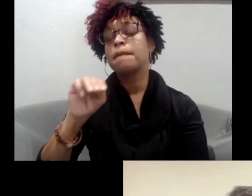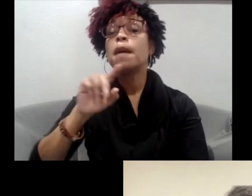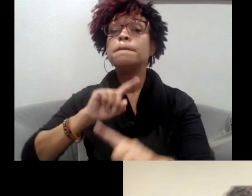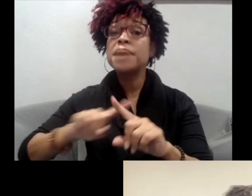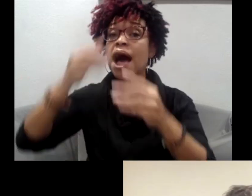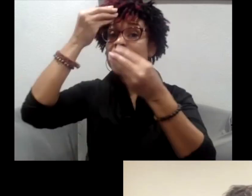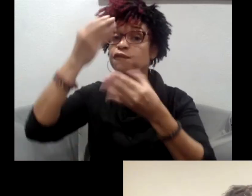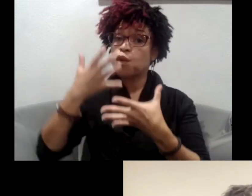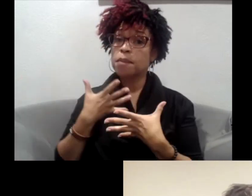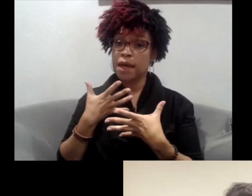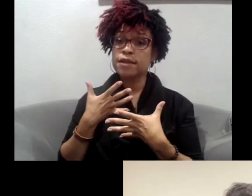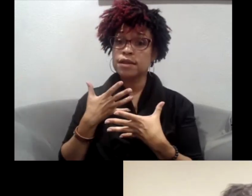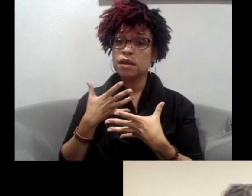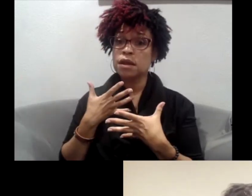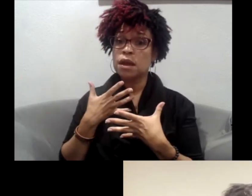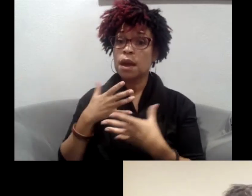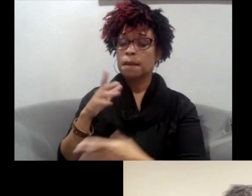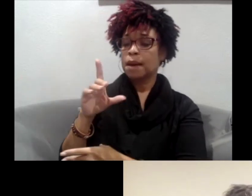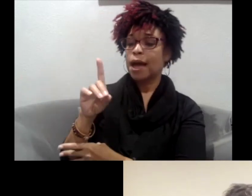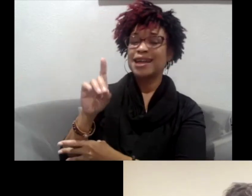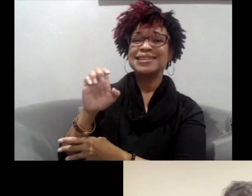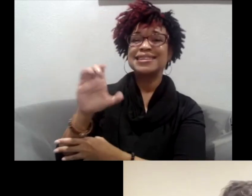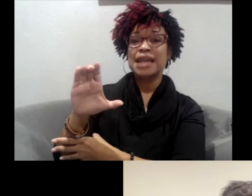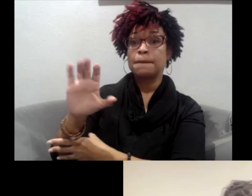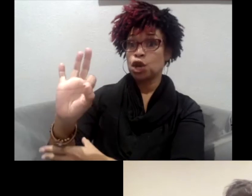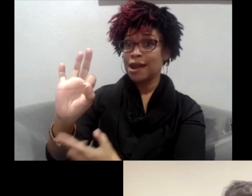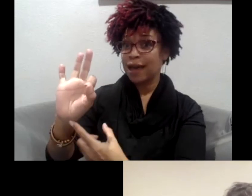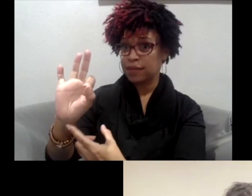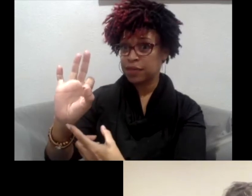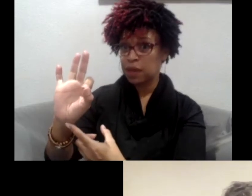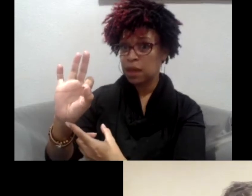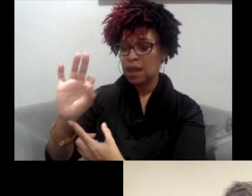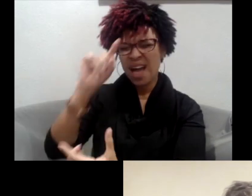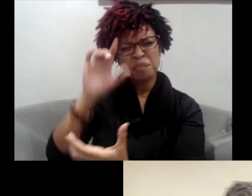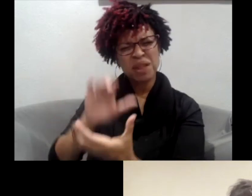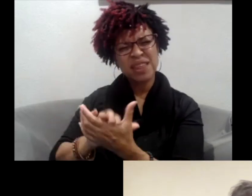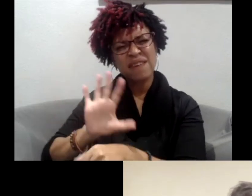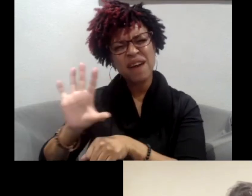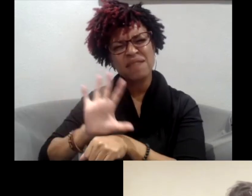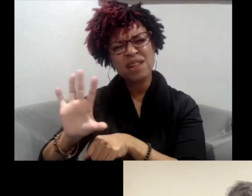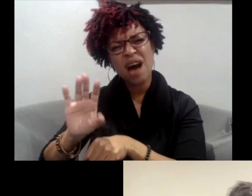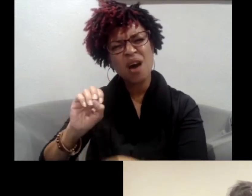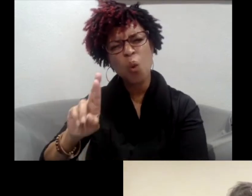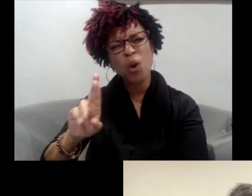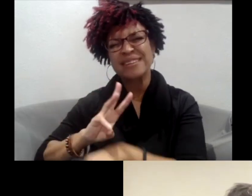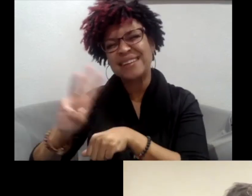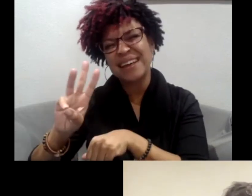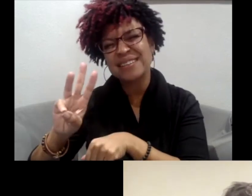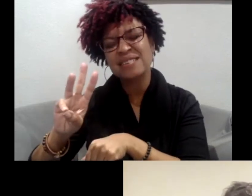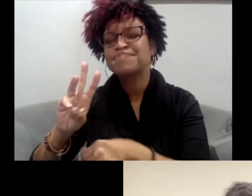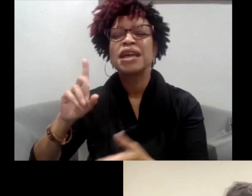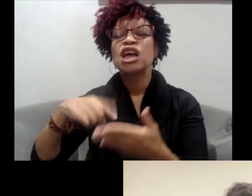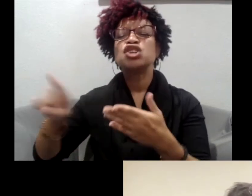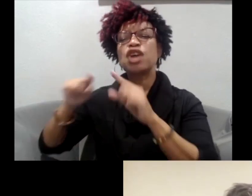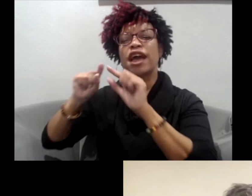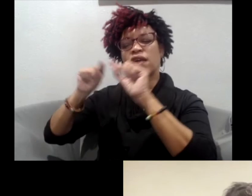by December 9th, I believe at 5 o'clock, or it might be 6 o'clock. I'd have to check the form, but you have to let